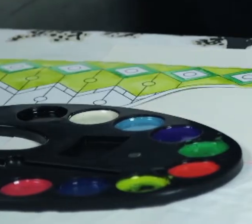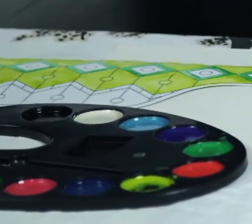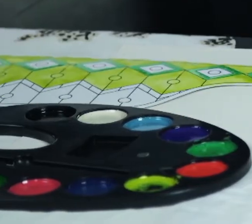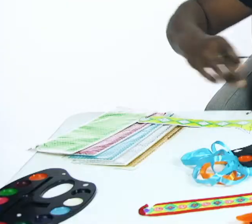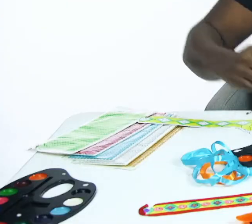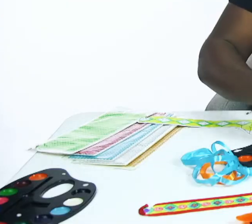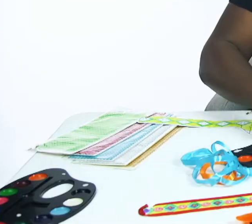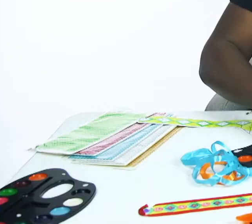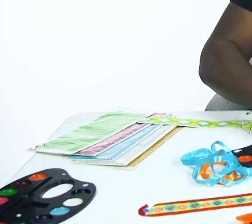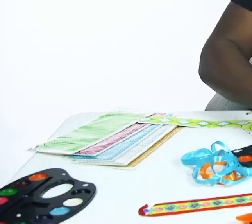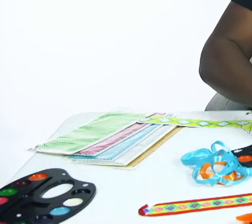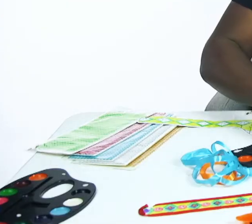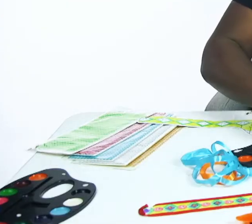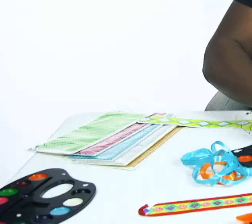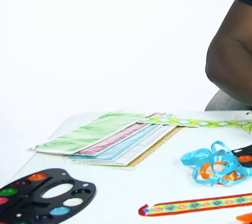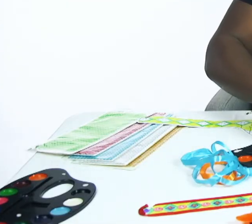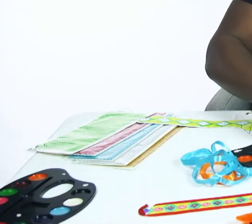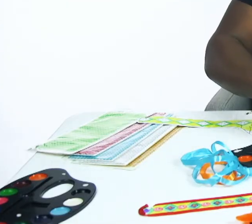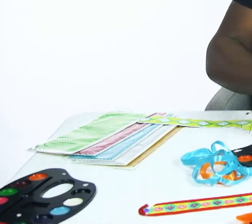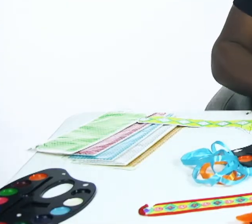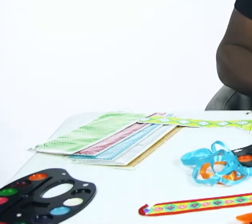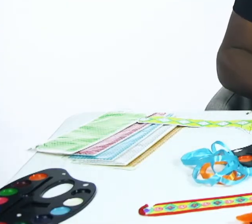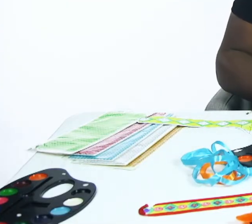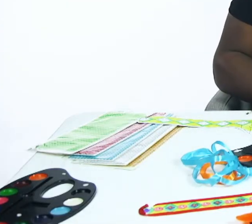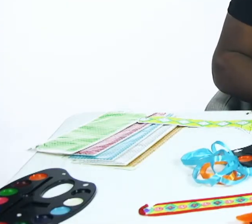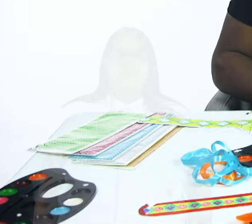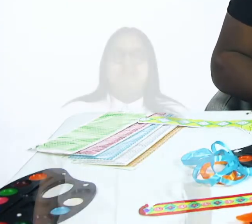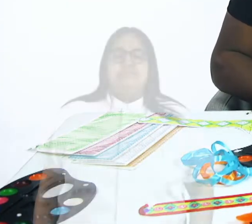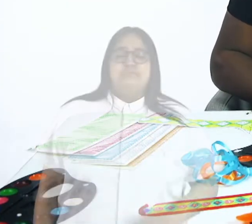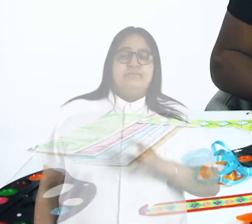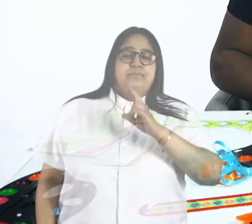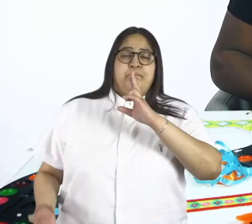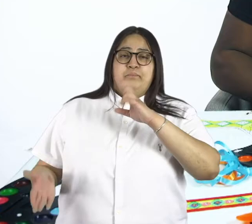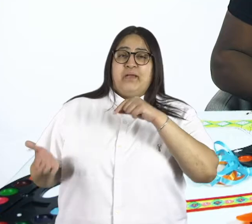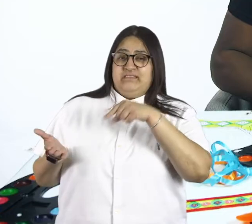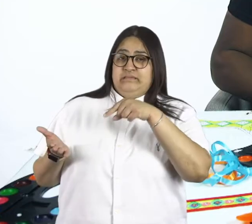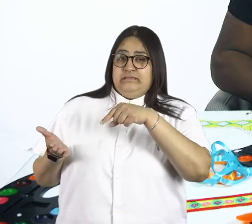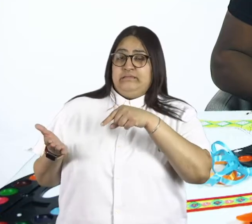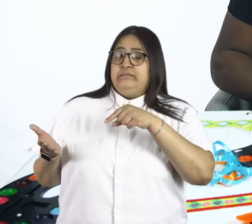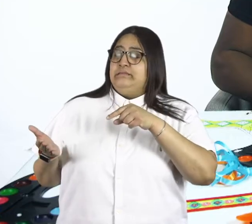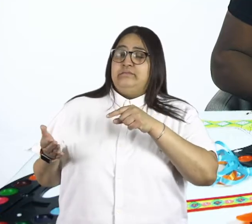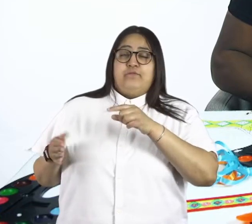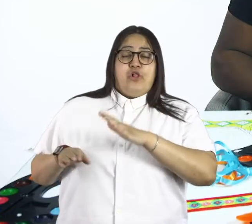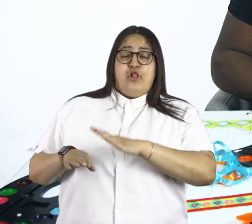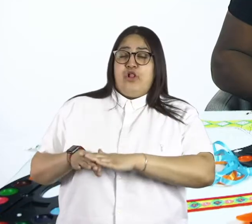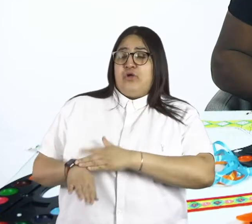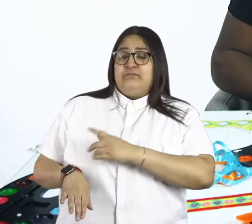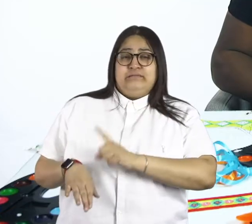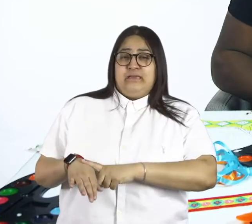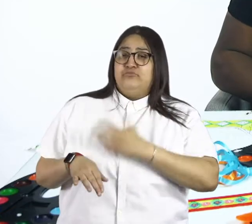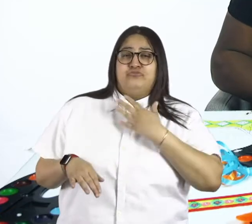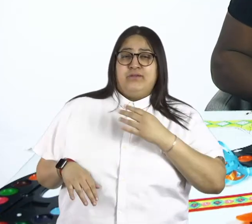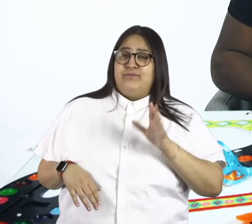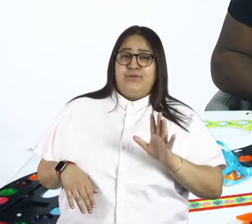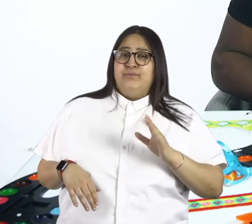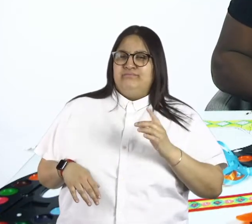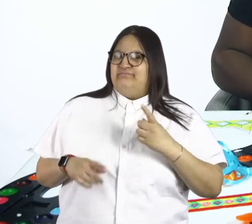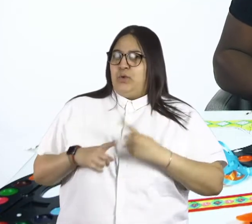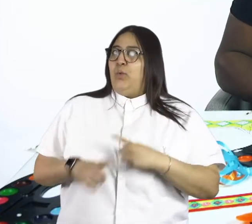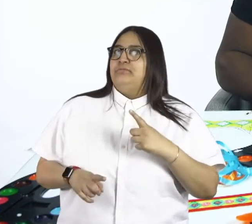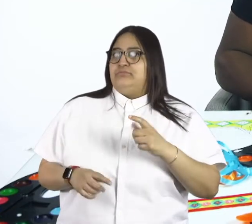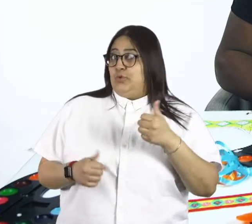This paint doesn't take long to dry as well, which is a good thing, because then you can easily just move on to the next step once